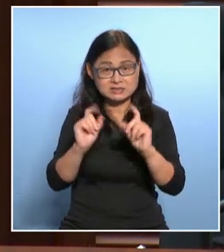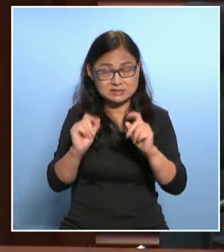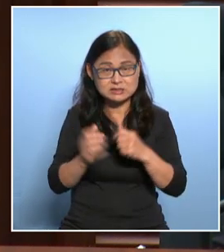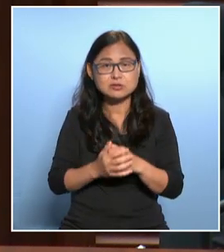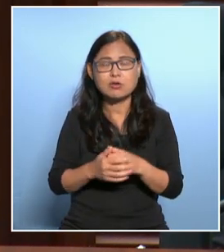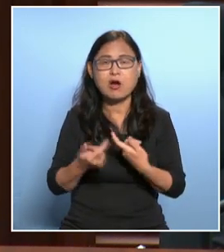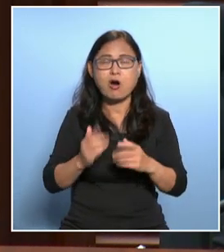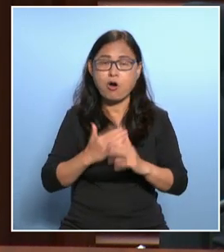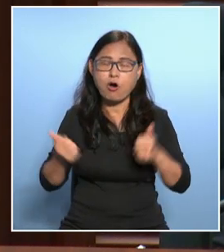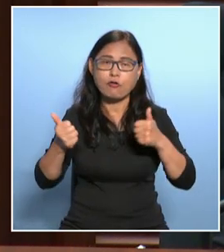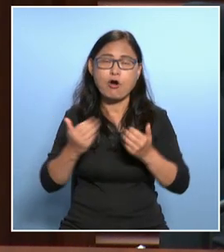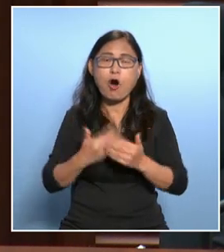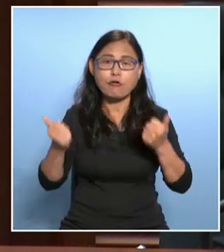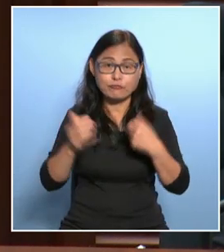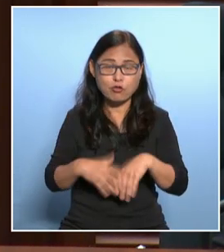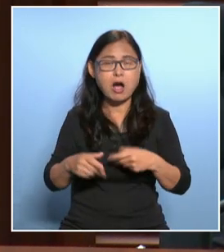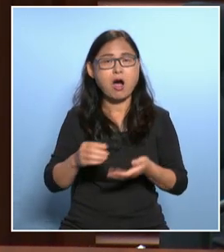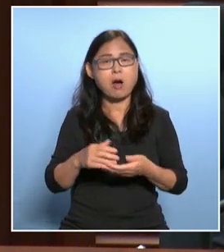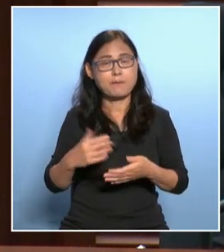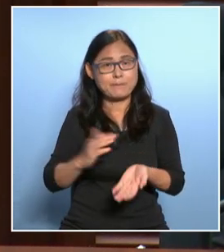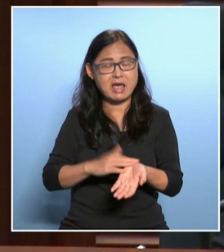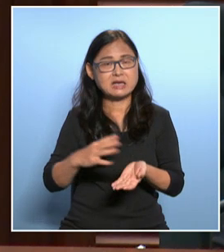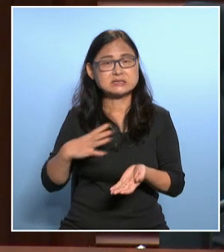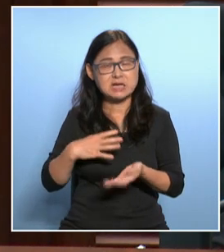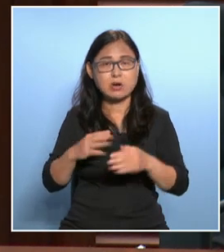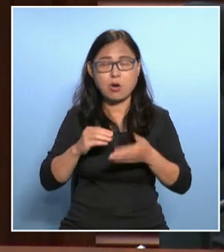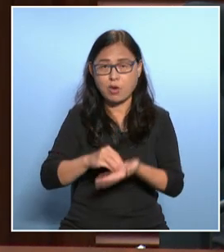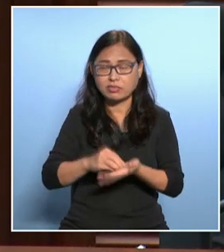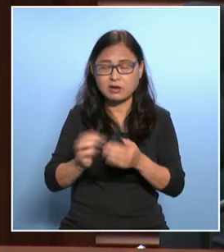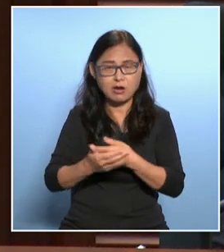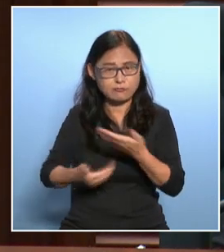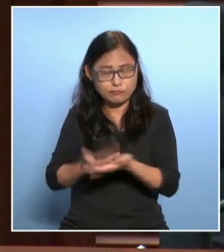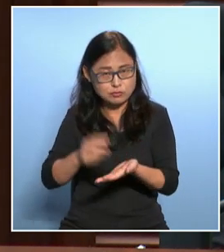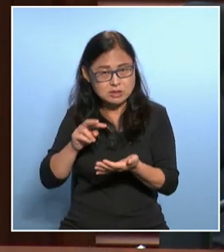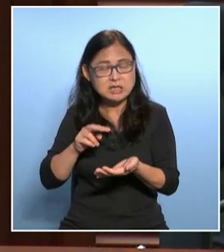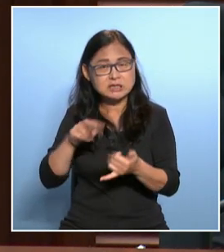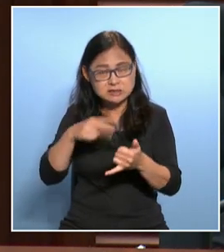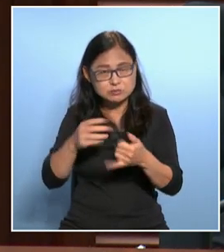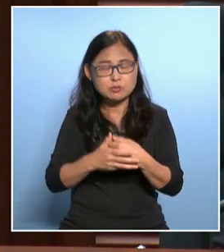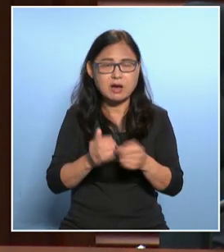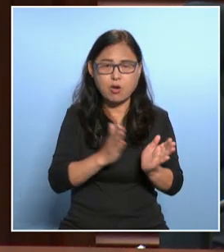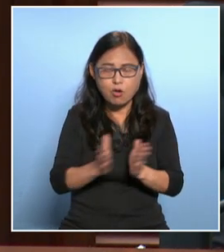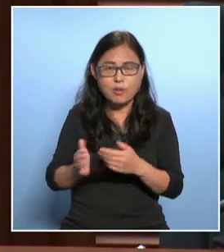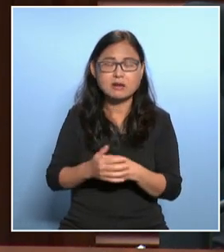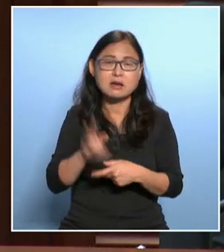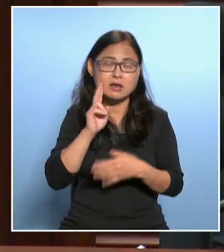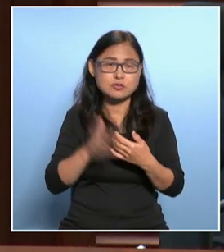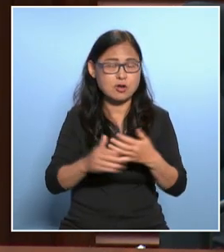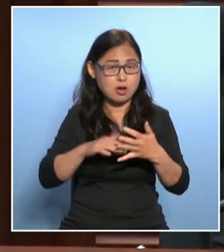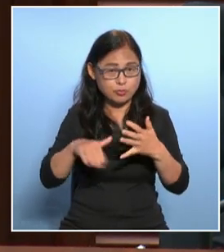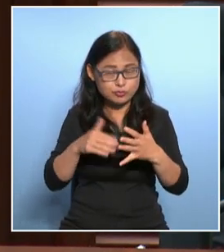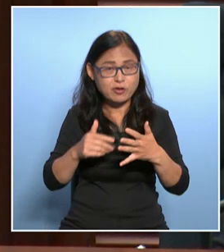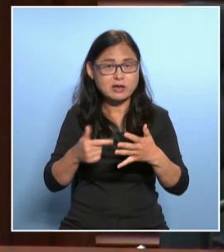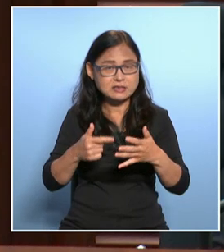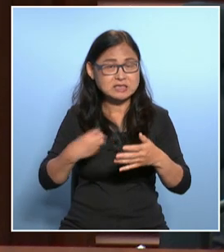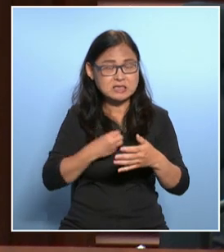manner. Collaborating downstream aims to review cases of recovered and stable patients for appropriate arrangements.